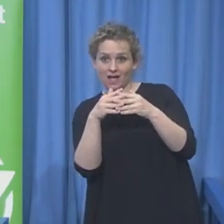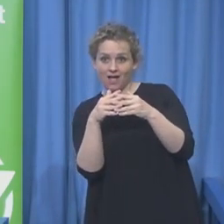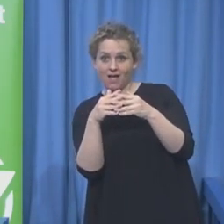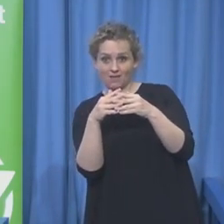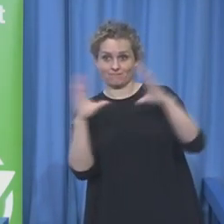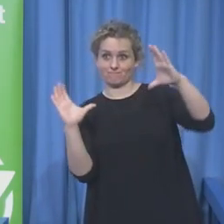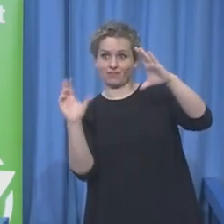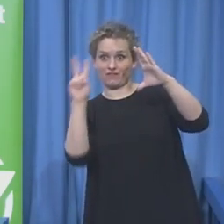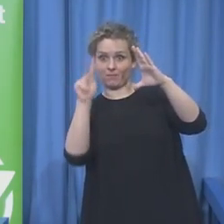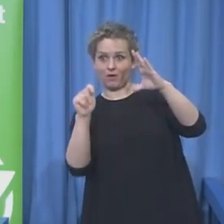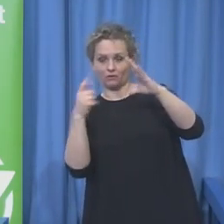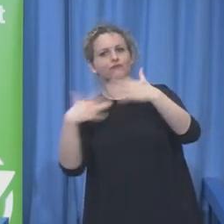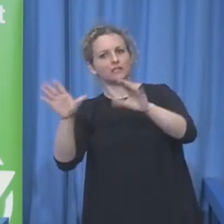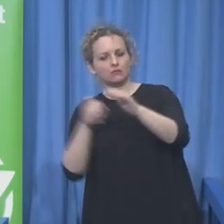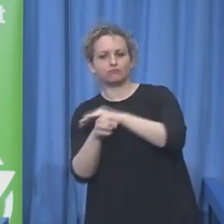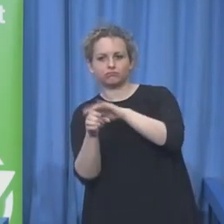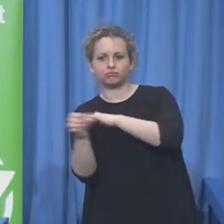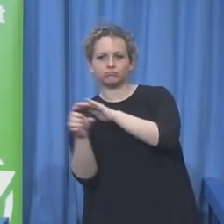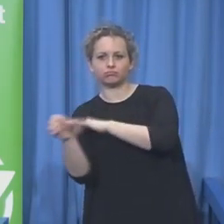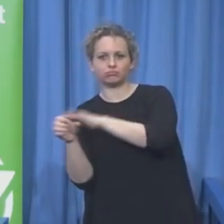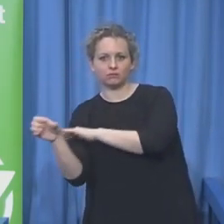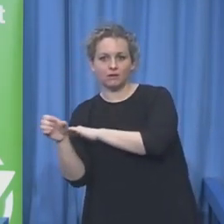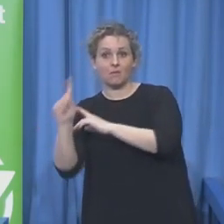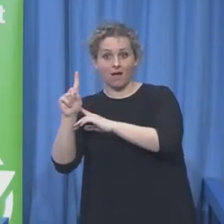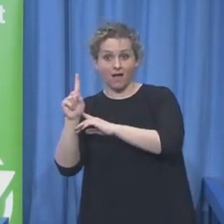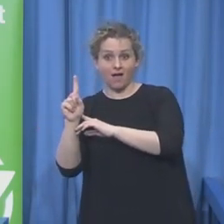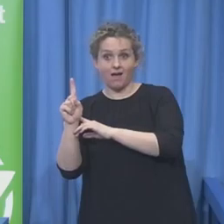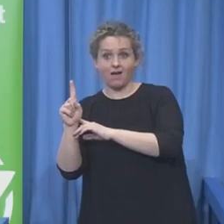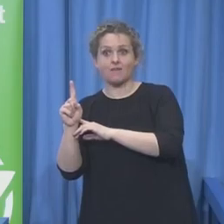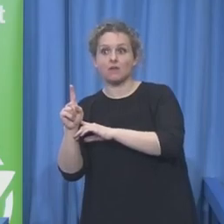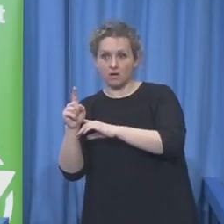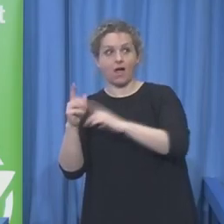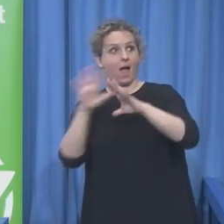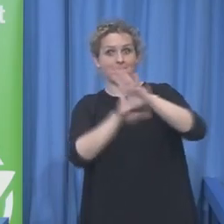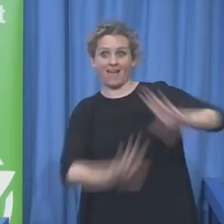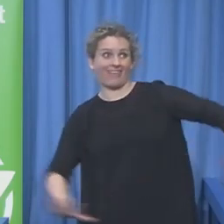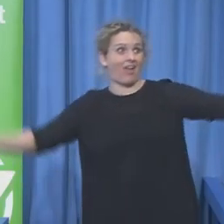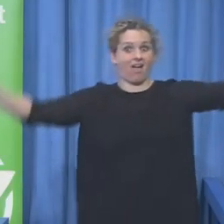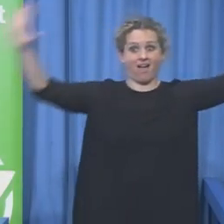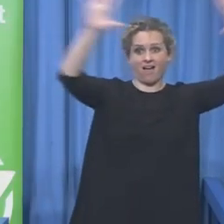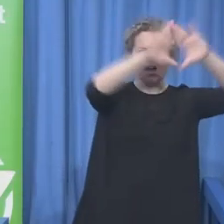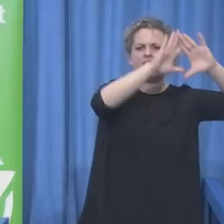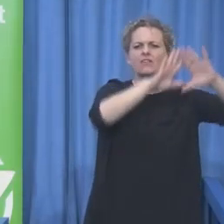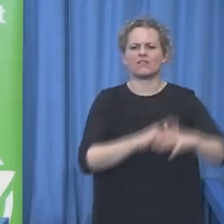The impact of these policies and practices have positively benefited both employee and employer.